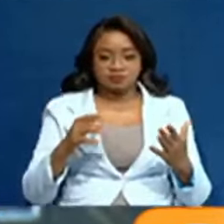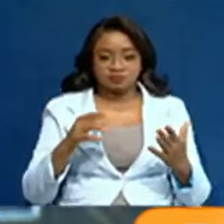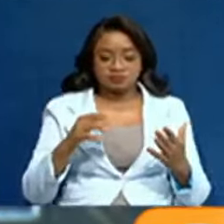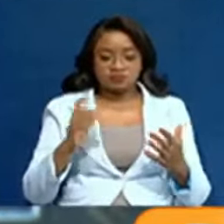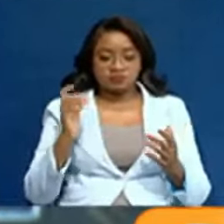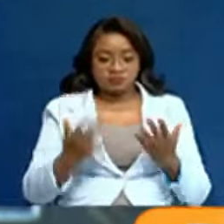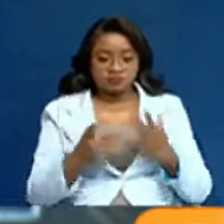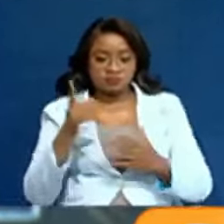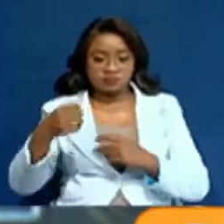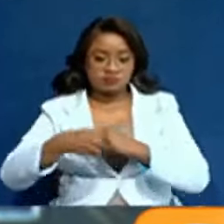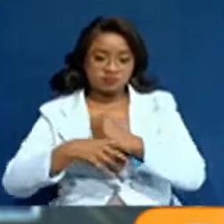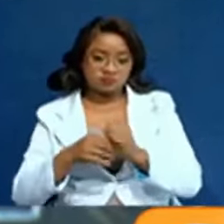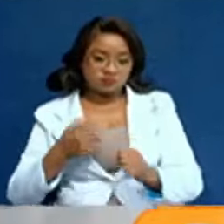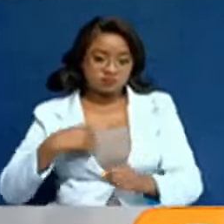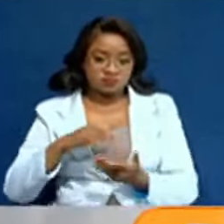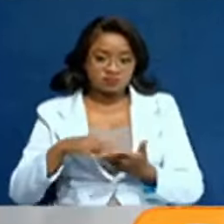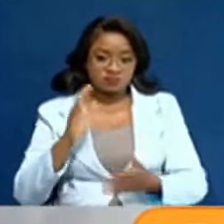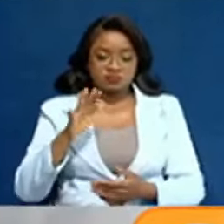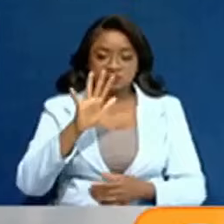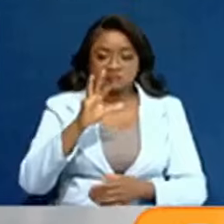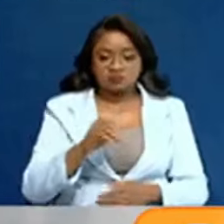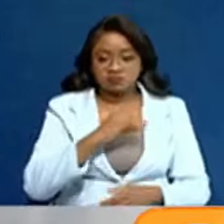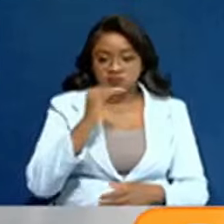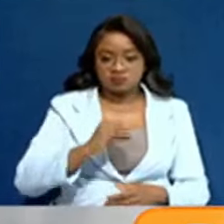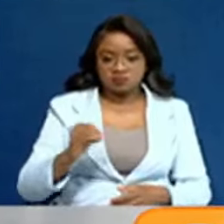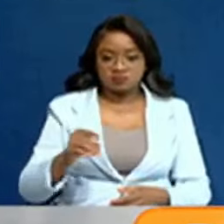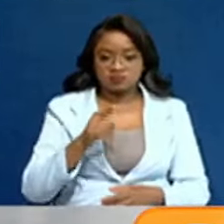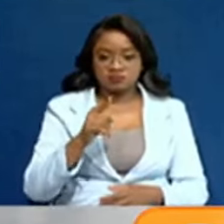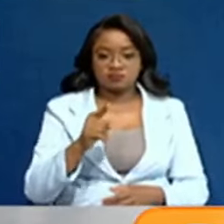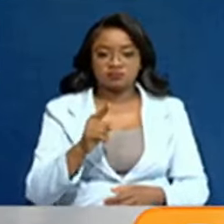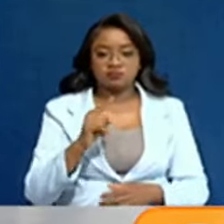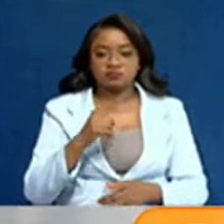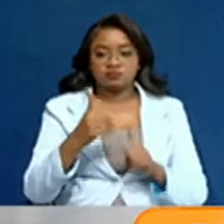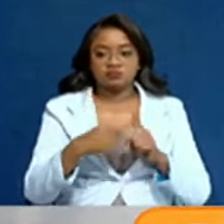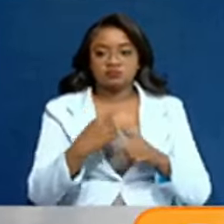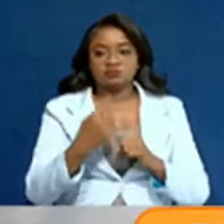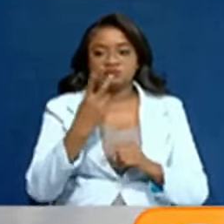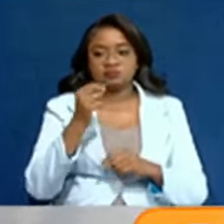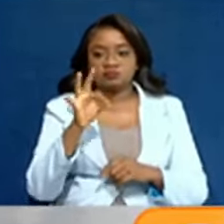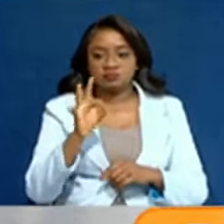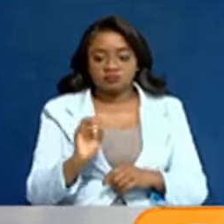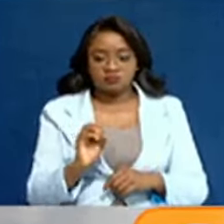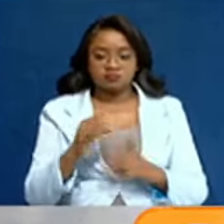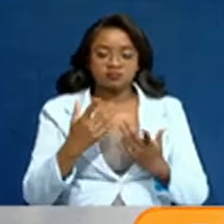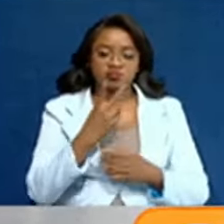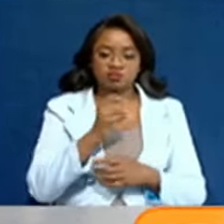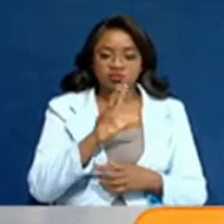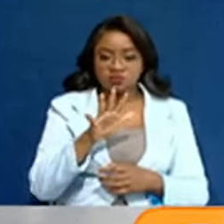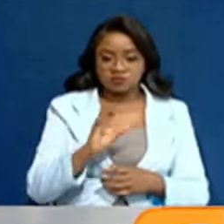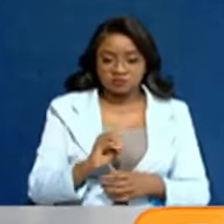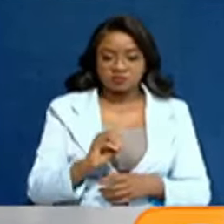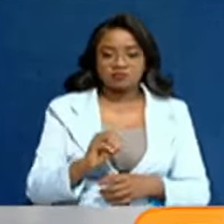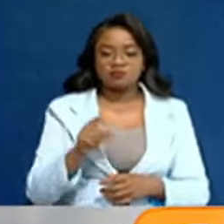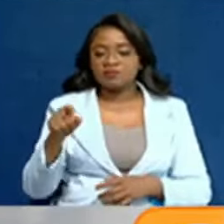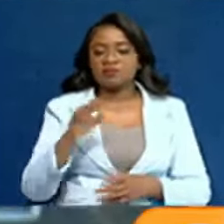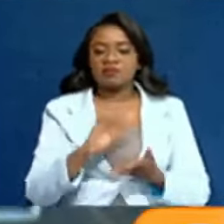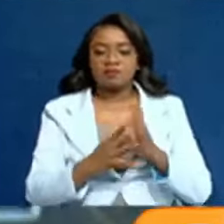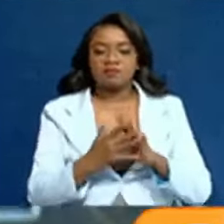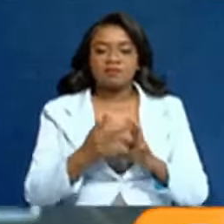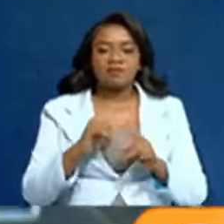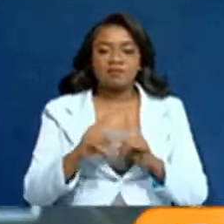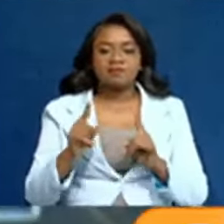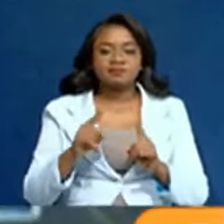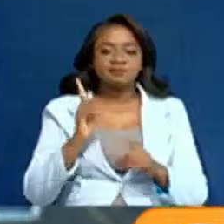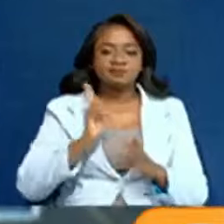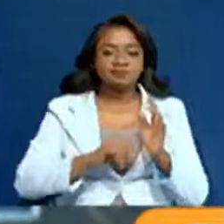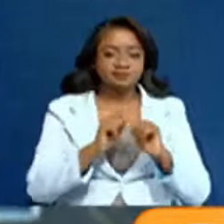us perhaps 50% will be in urban areas by 2030, if not 2050. But what kind of towns, what kind of cities are we building? All